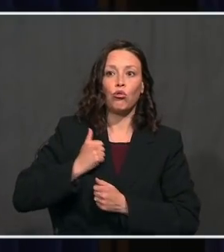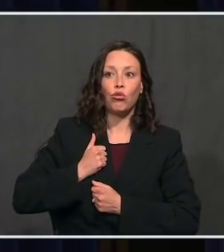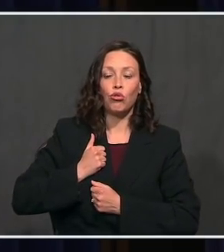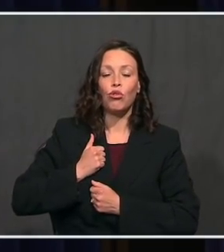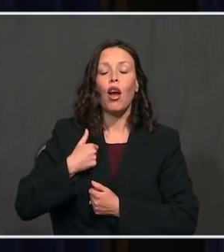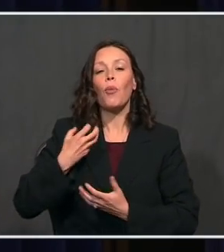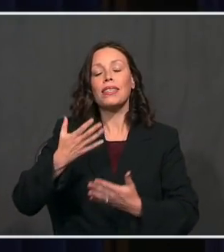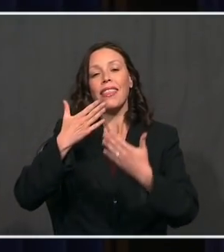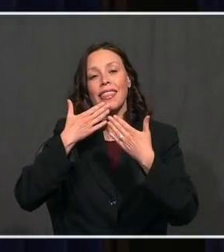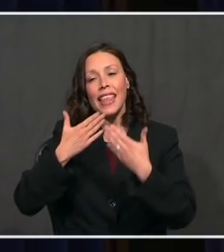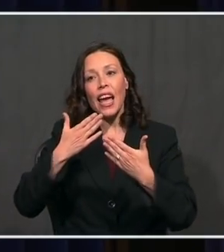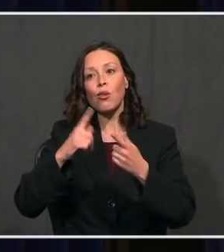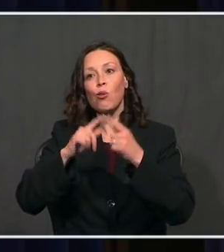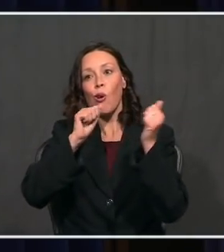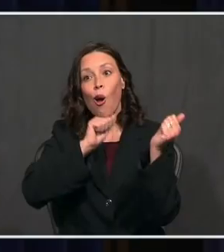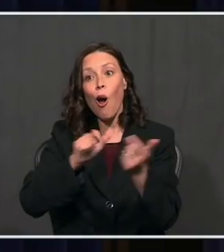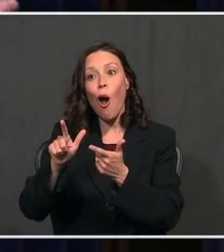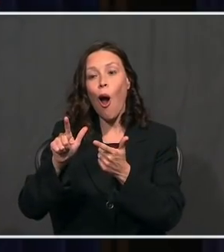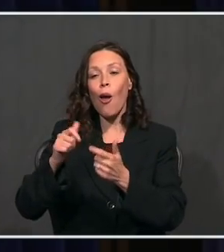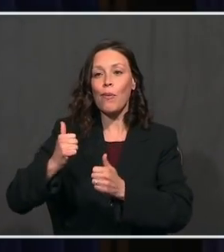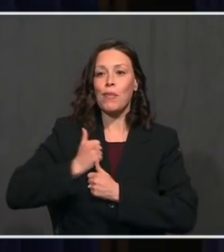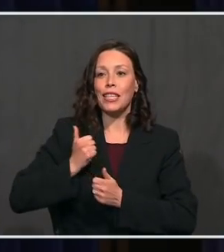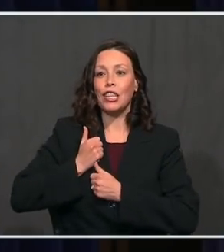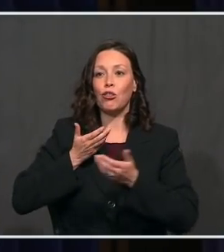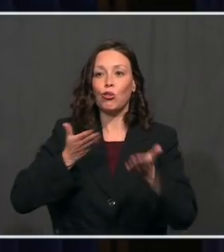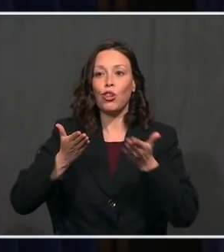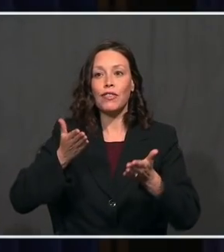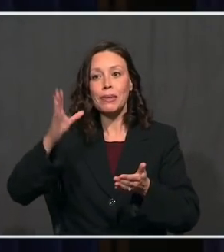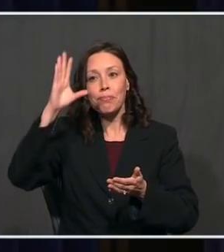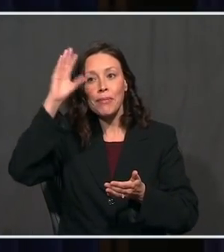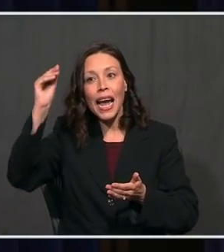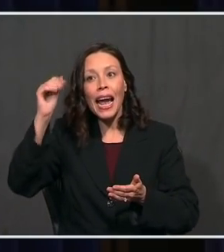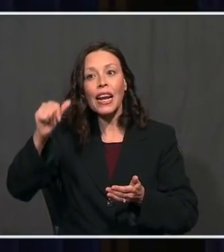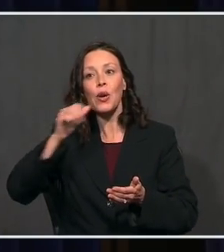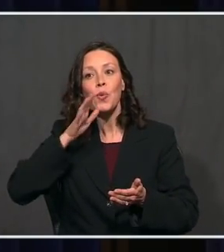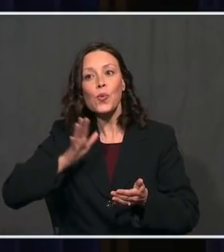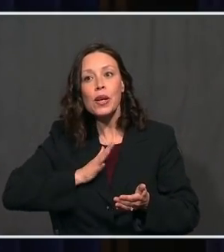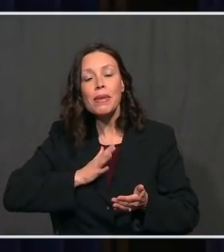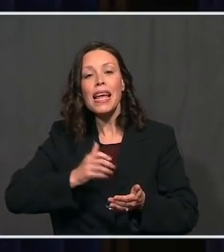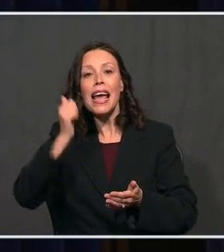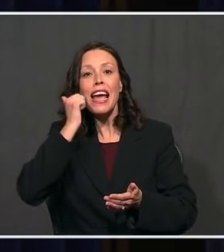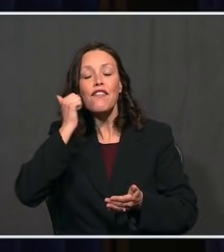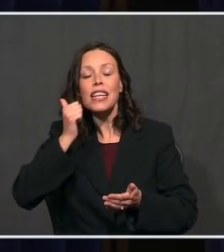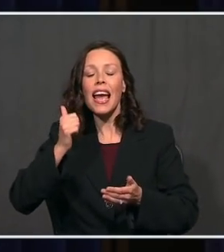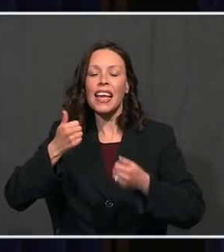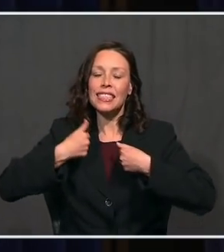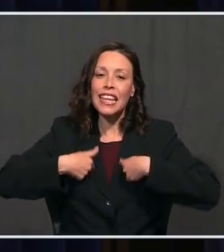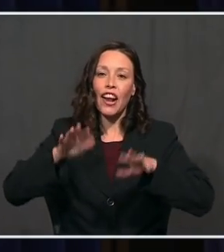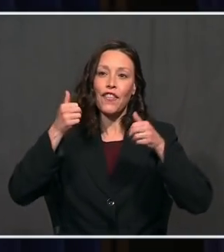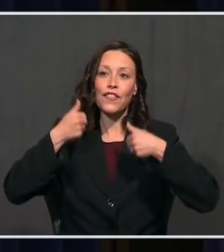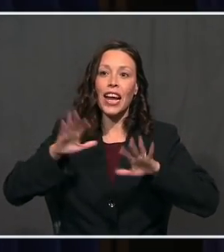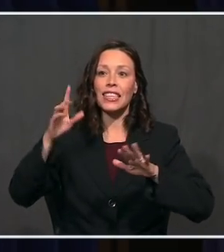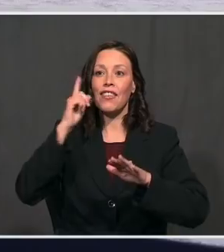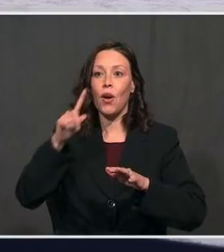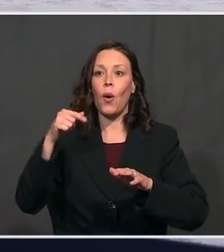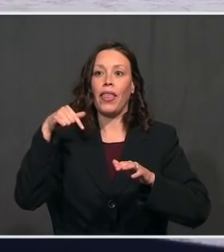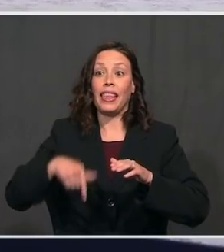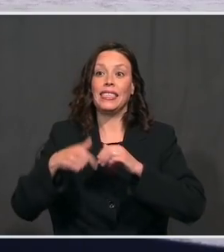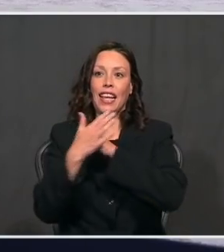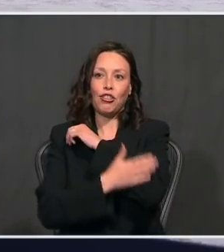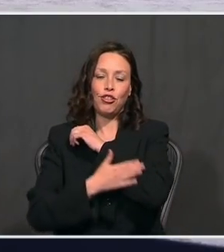I just want to say thanks to all the servicemen and women that are out there every day sacrificing for what we